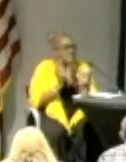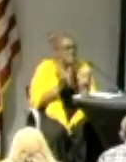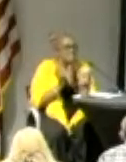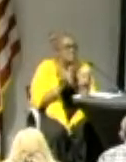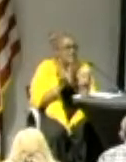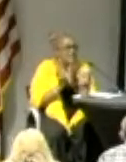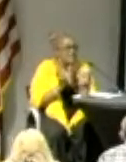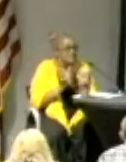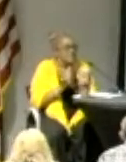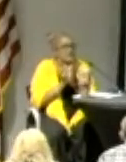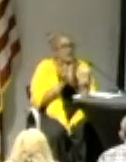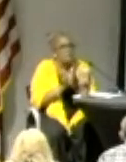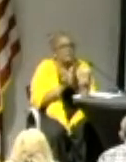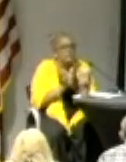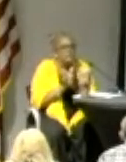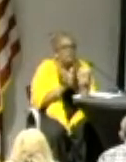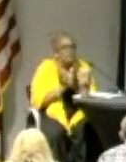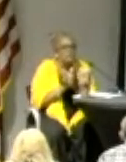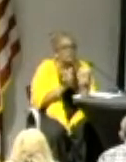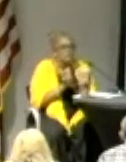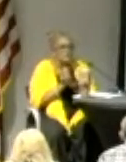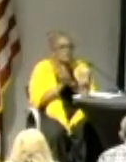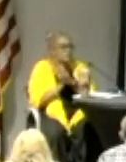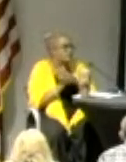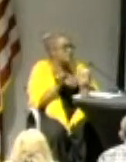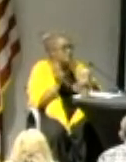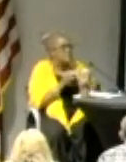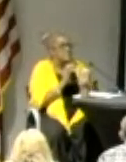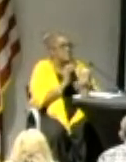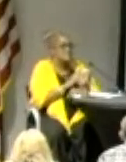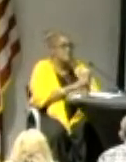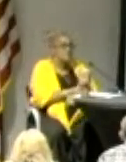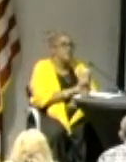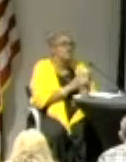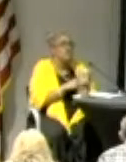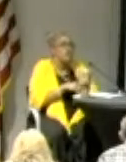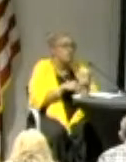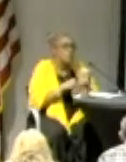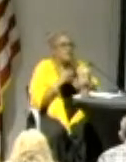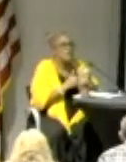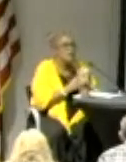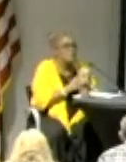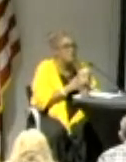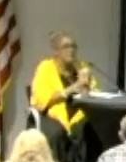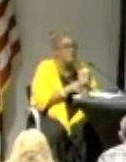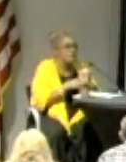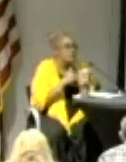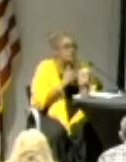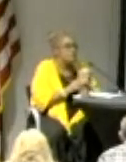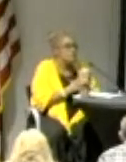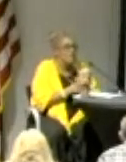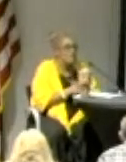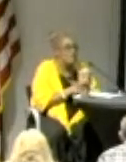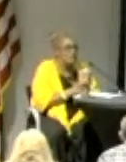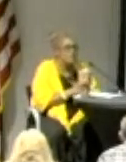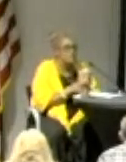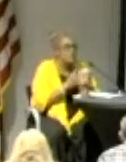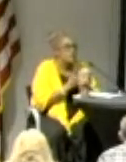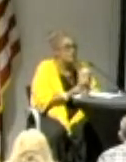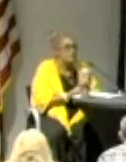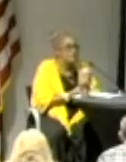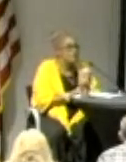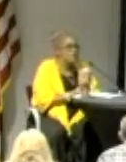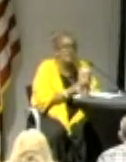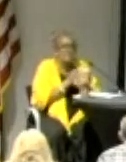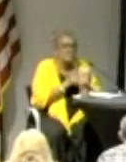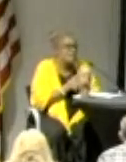the intentionality about the student experience. It's when I listen to Stephanie glow about being here 4 or 5 hours